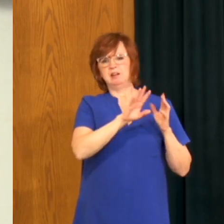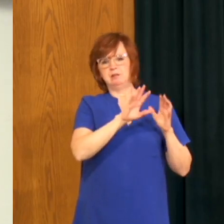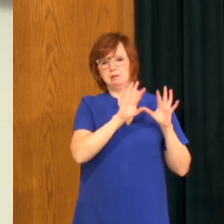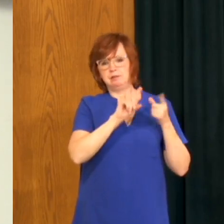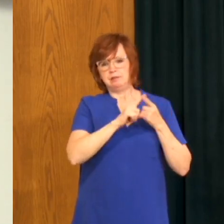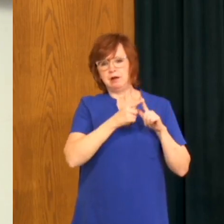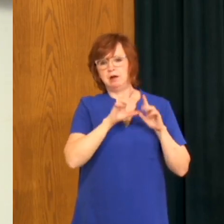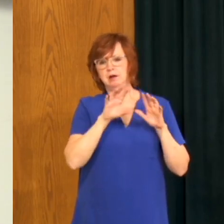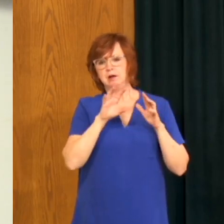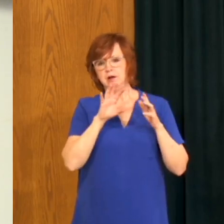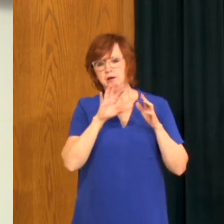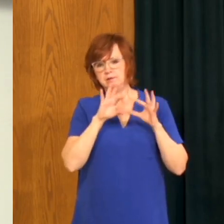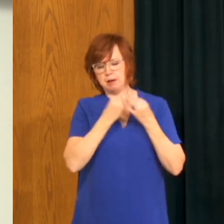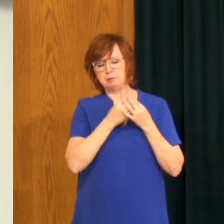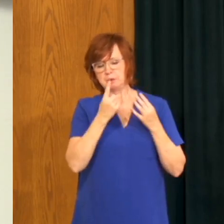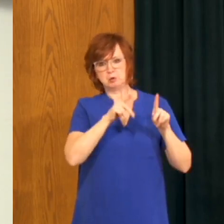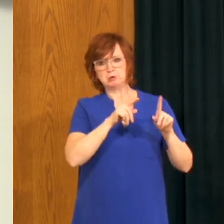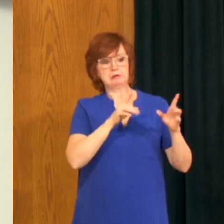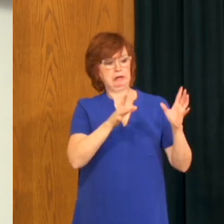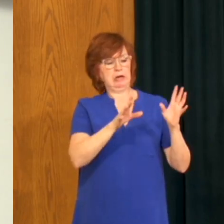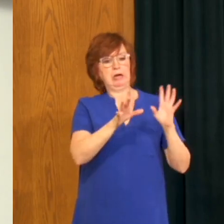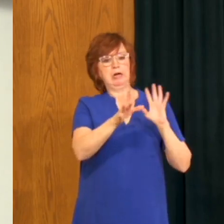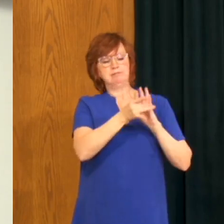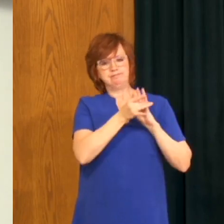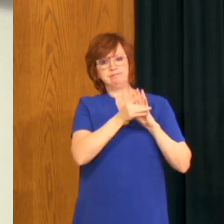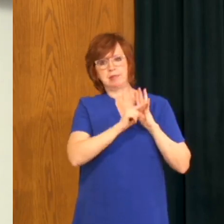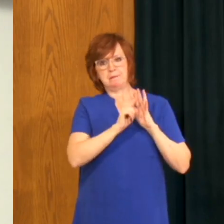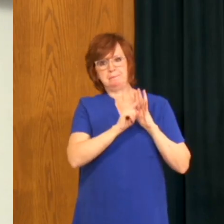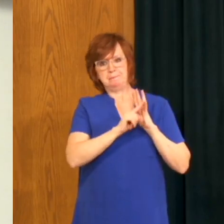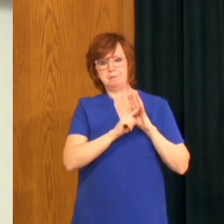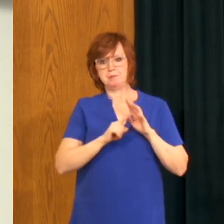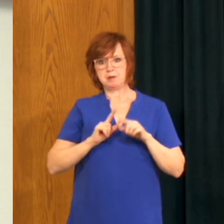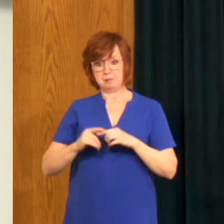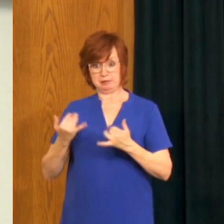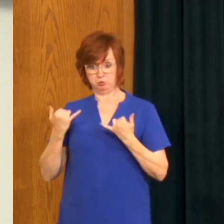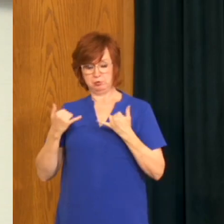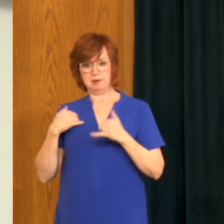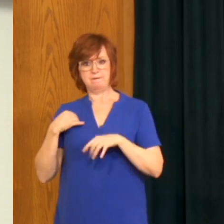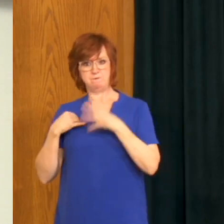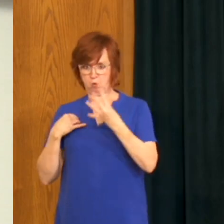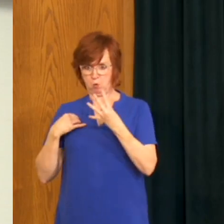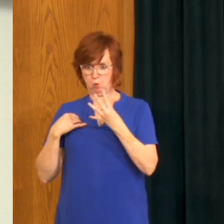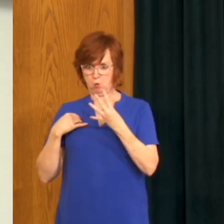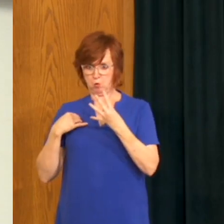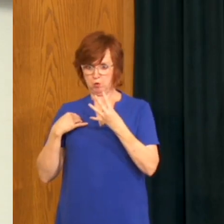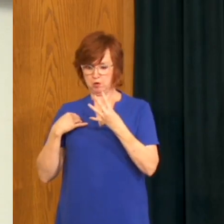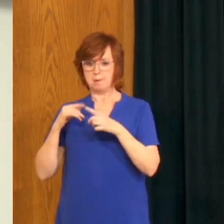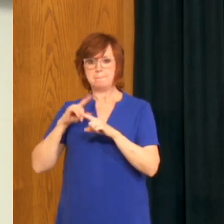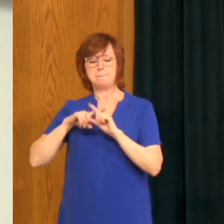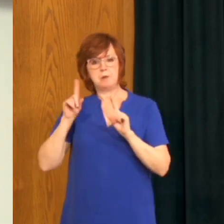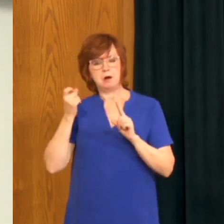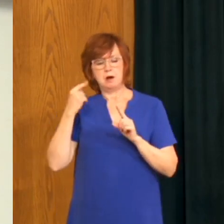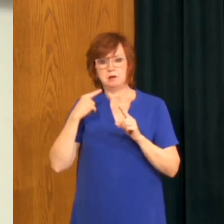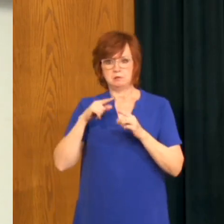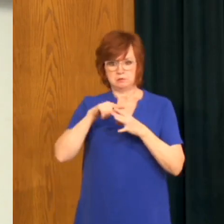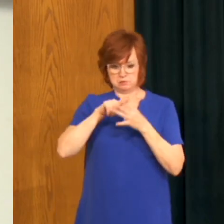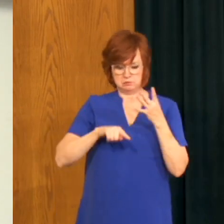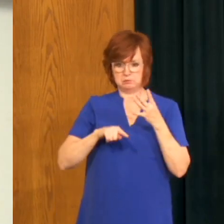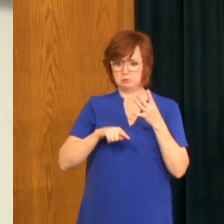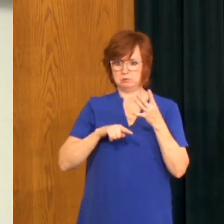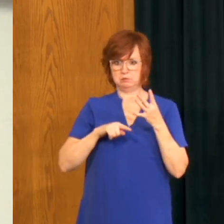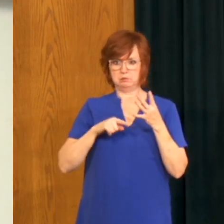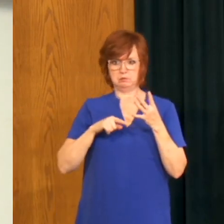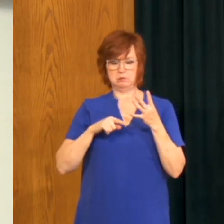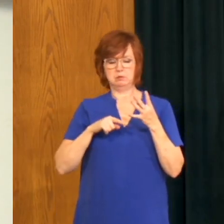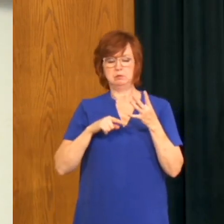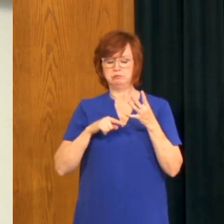today, and all of them are explained for and accounted for, and they do not pose, as far as we know, any threat of ongoing